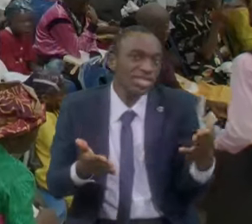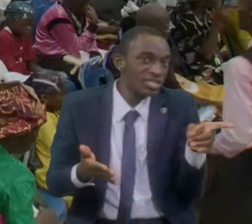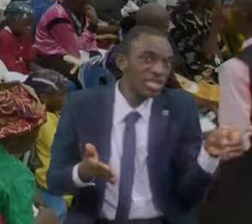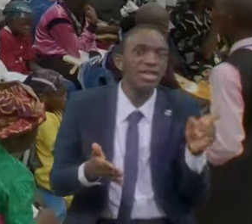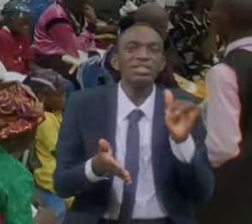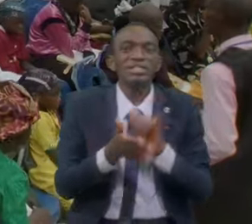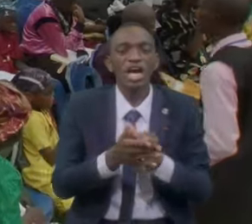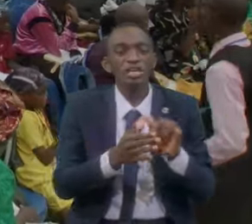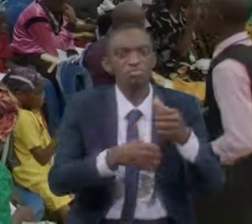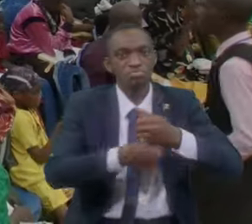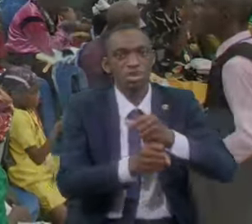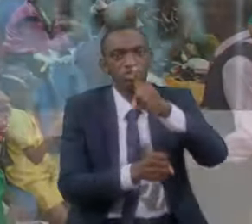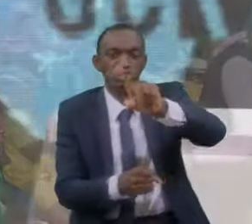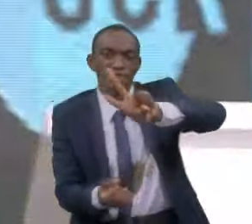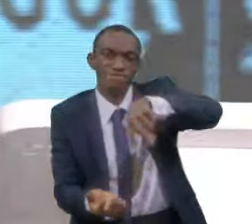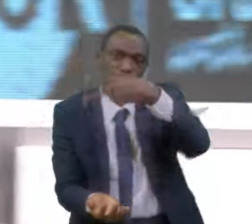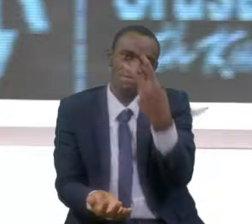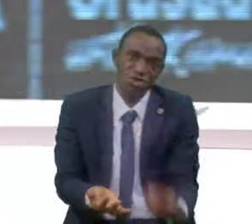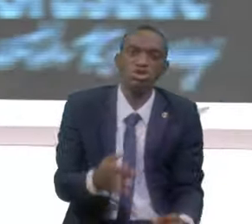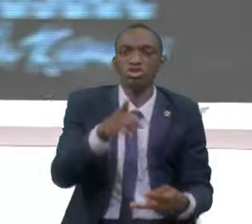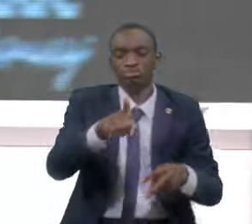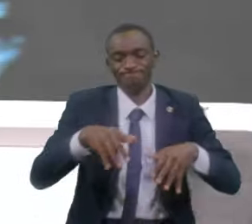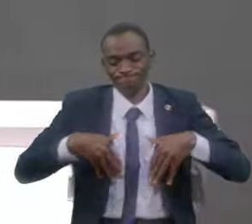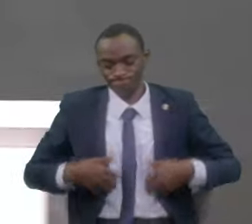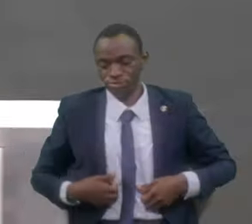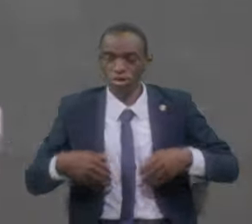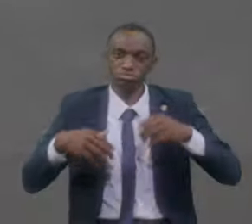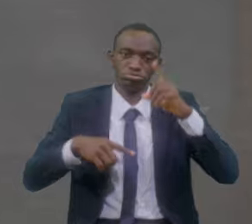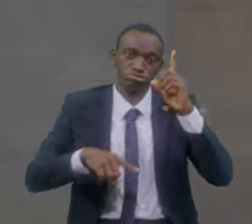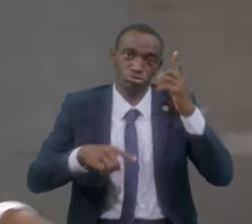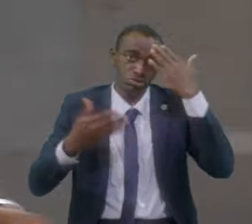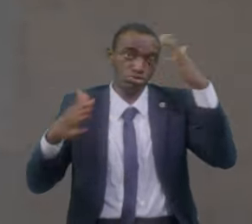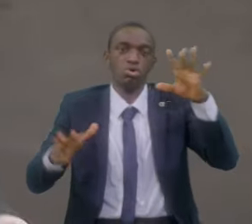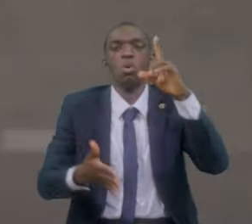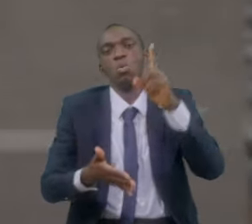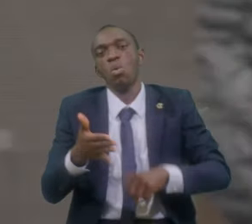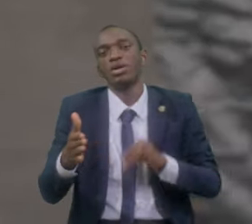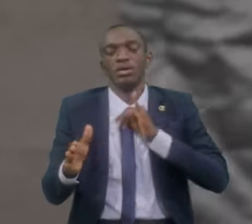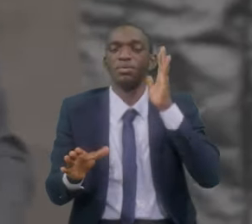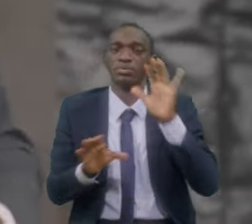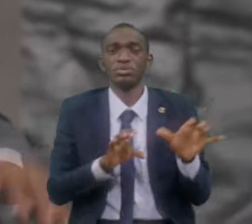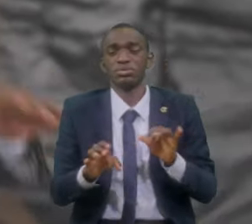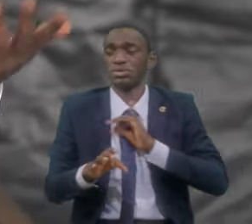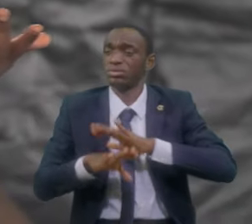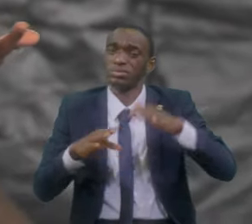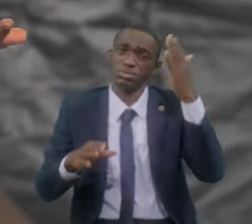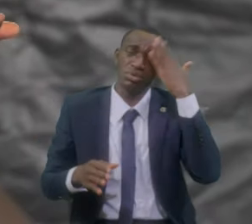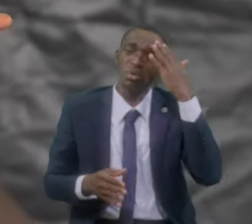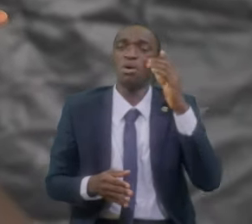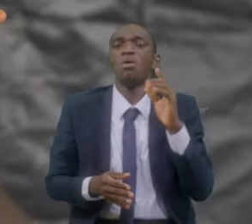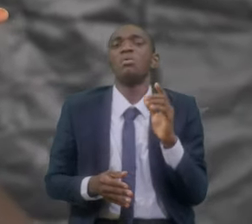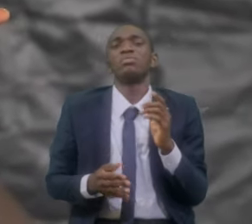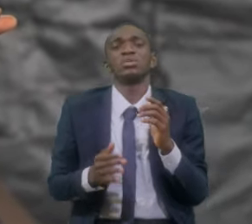your back to the wall and you didn't know what you will do, you didn't know where you go. Anytime